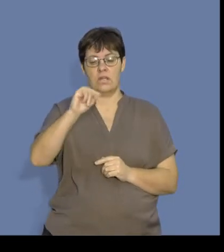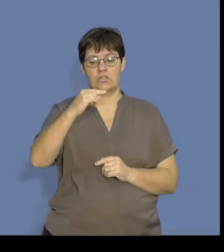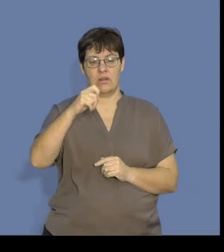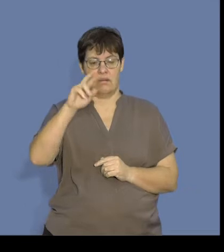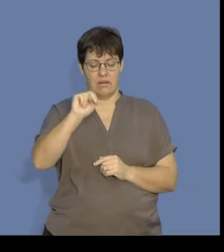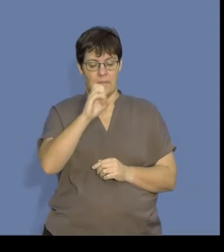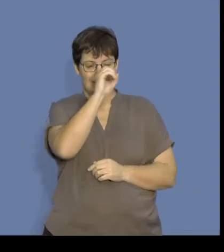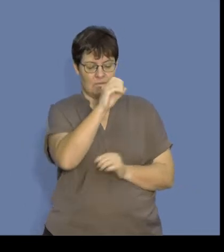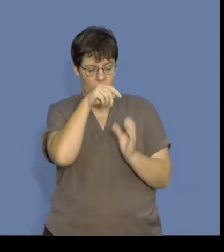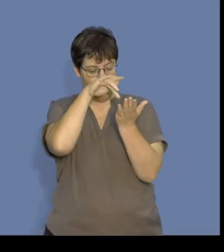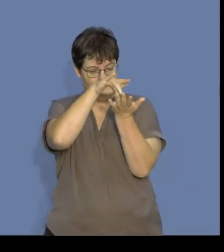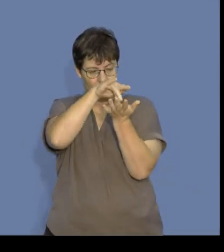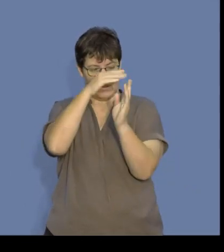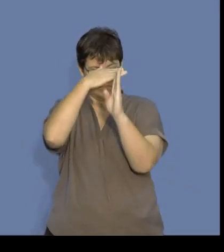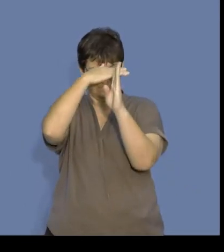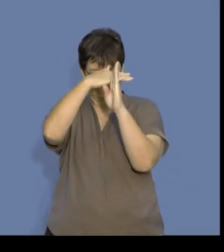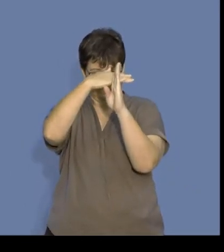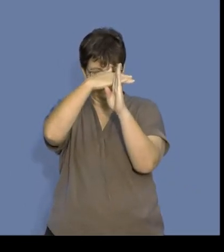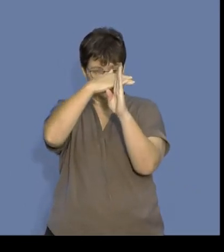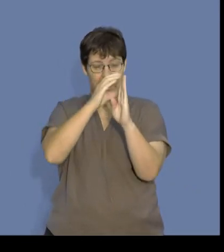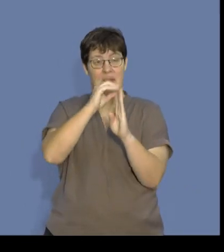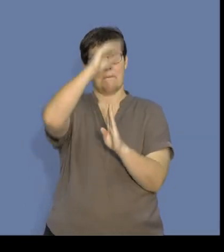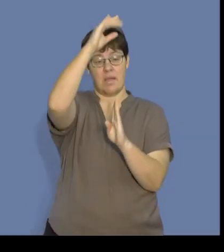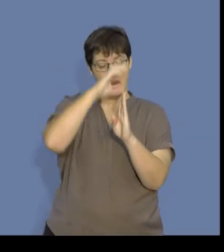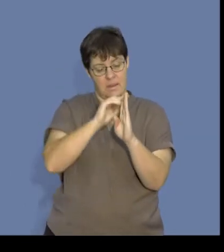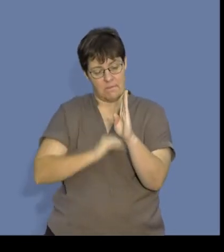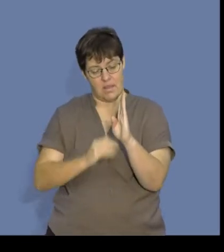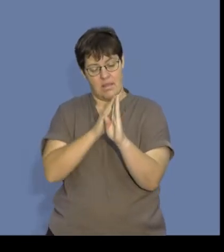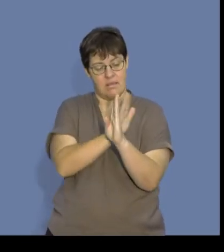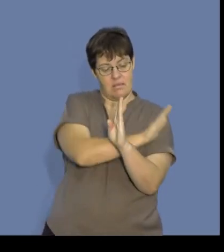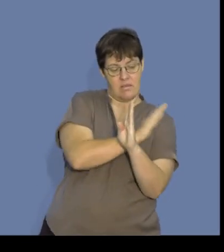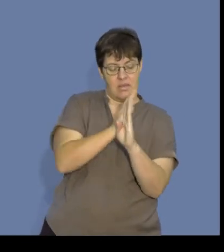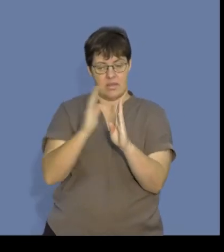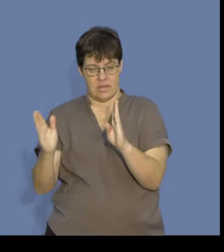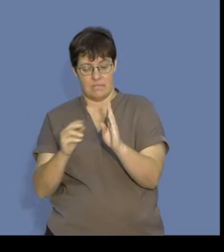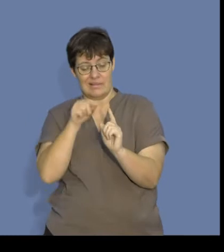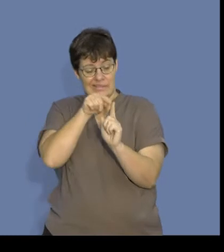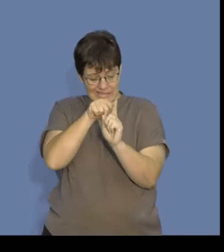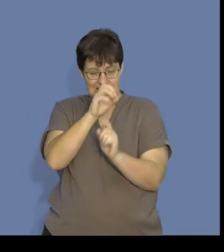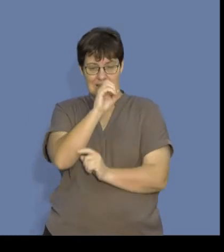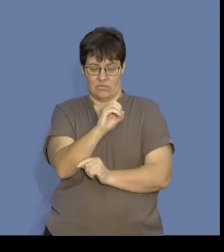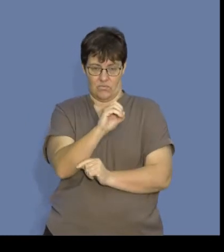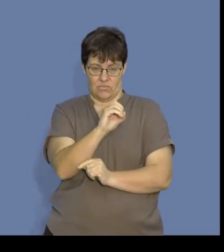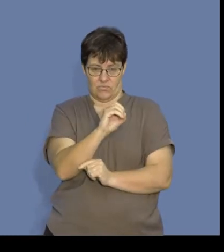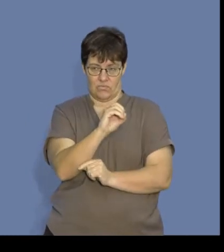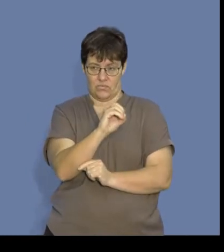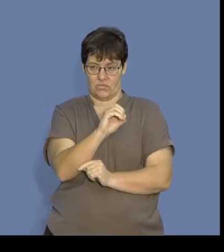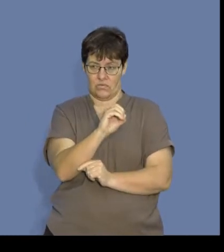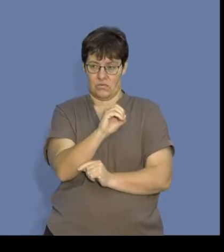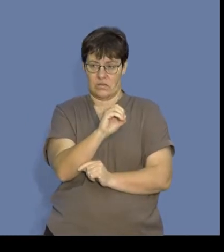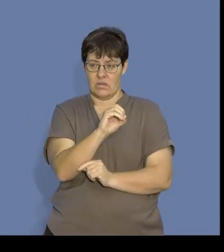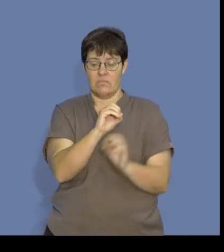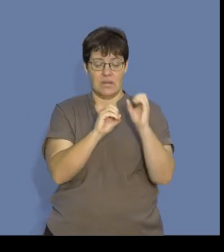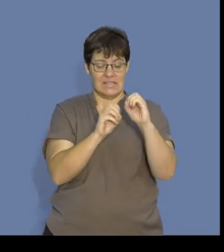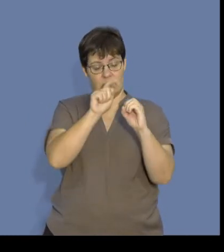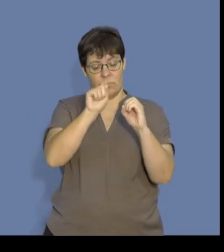origin. Now, because I said these two things are number lines, it means the origin will be 0 and 0. So